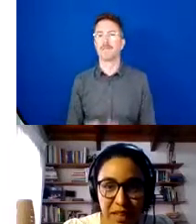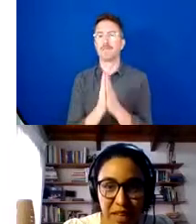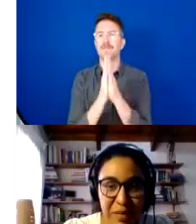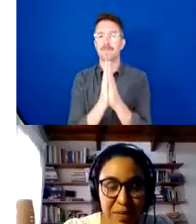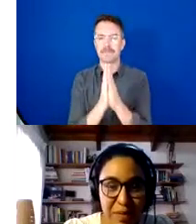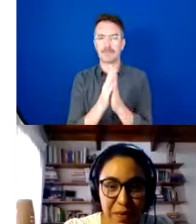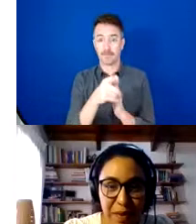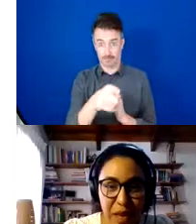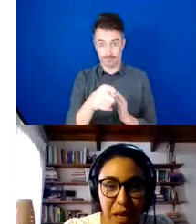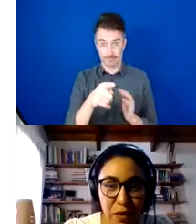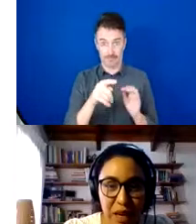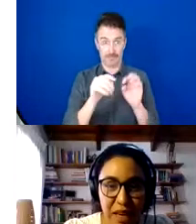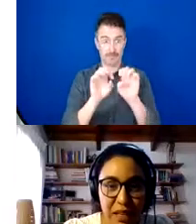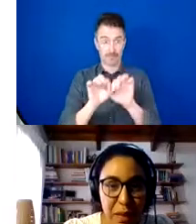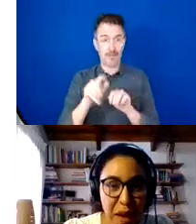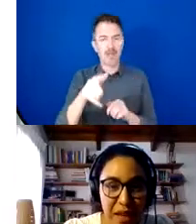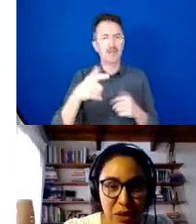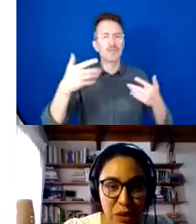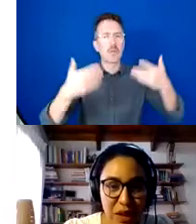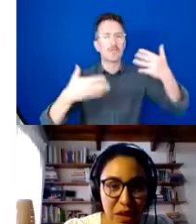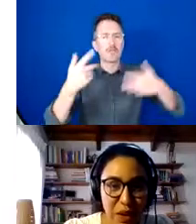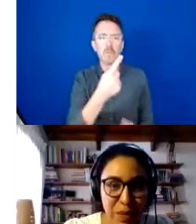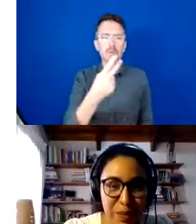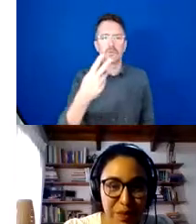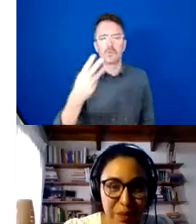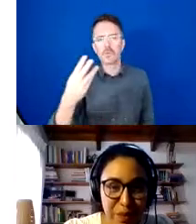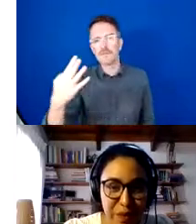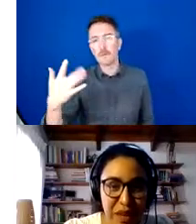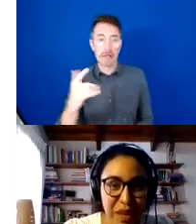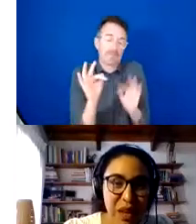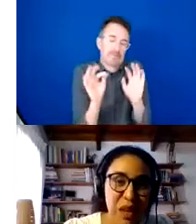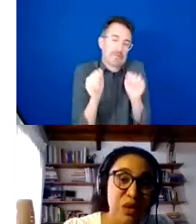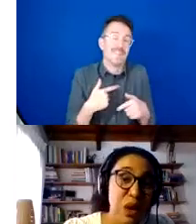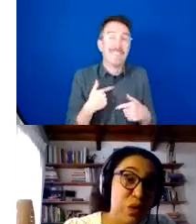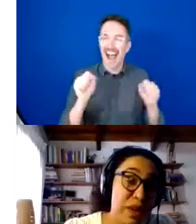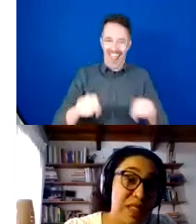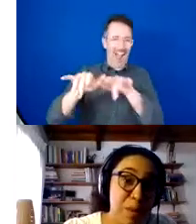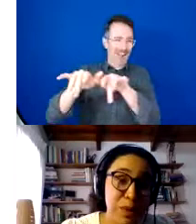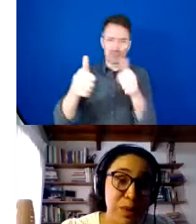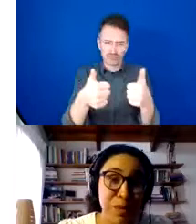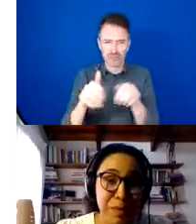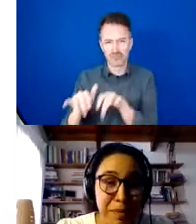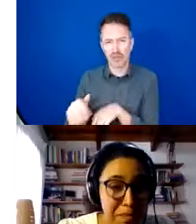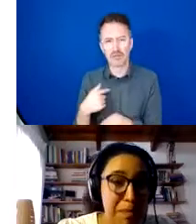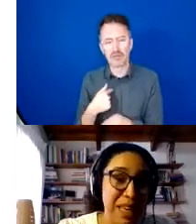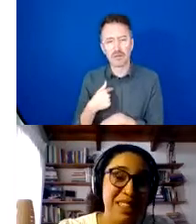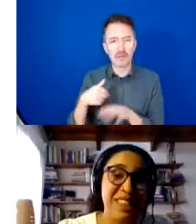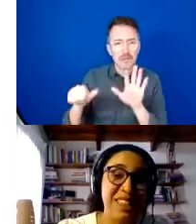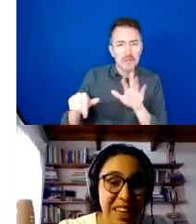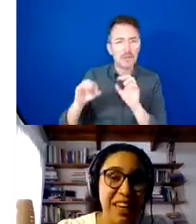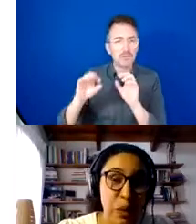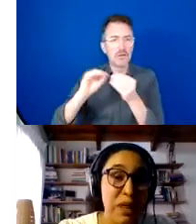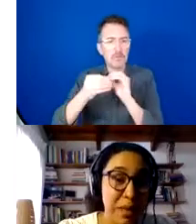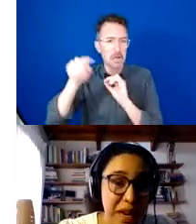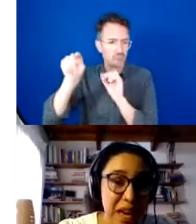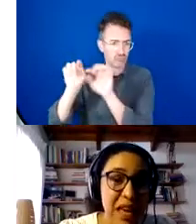Let's see if we get some answers here. So for example, me, Zaira,